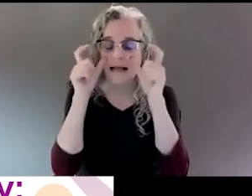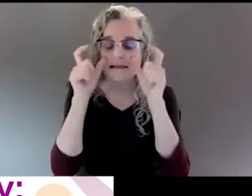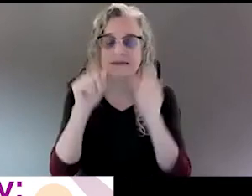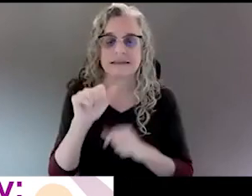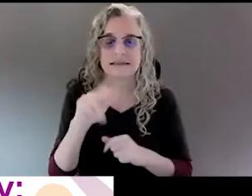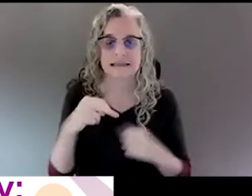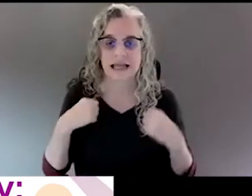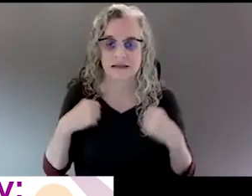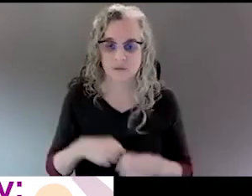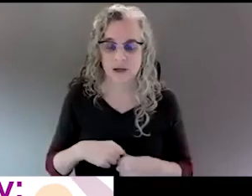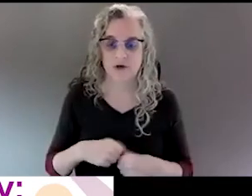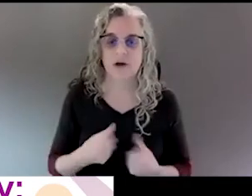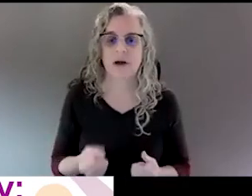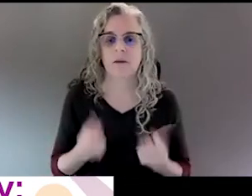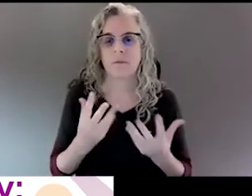multicolored scarf.